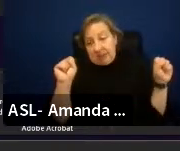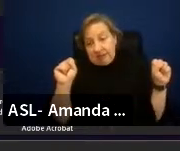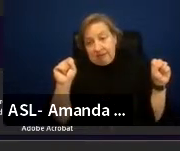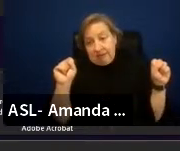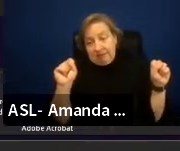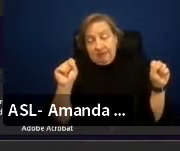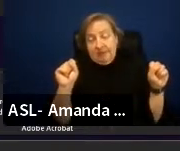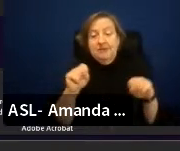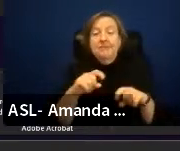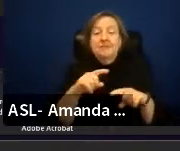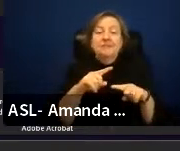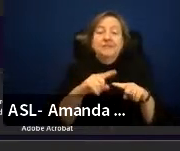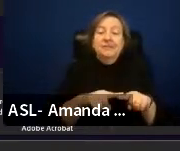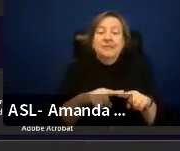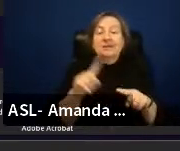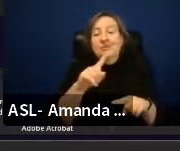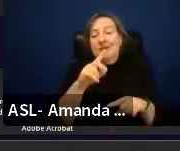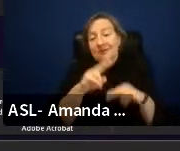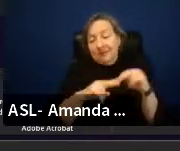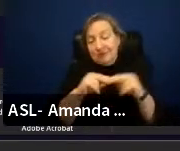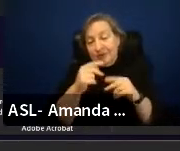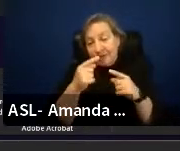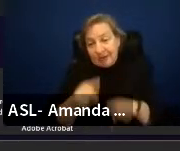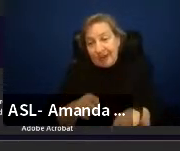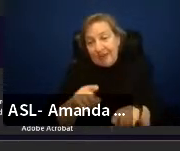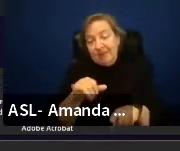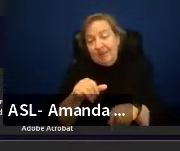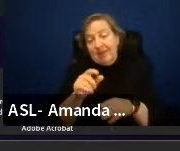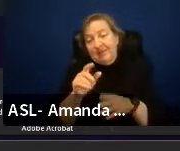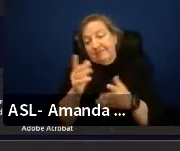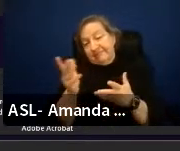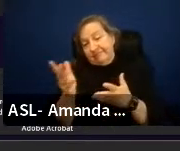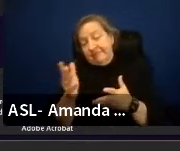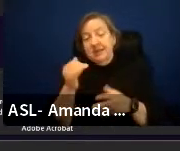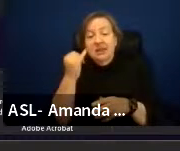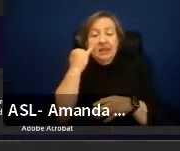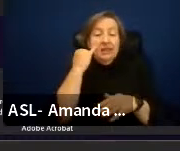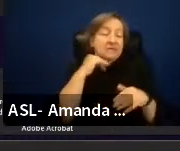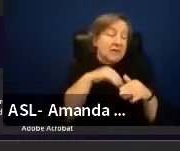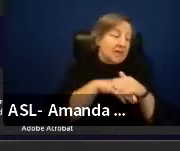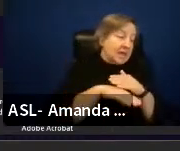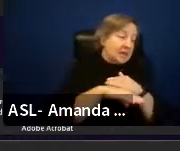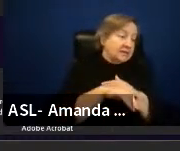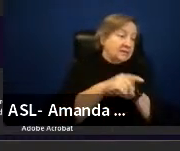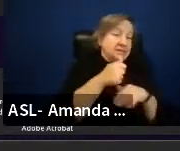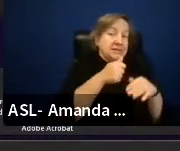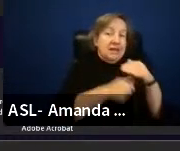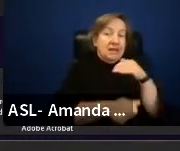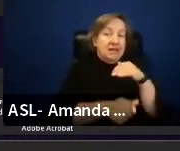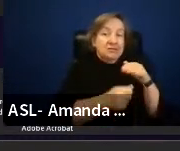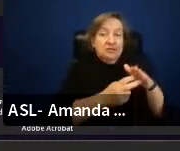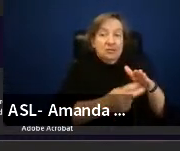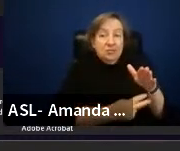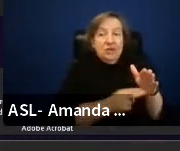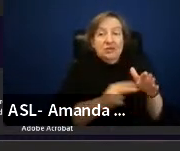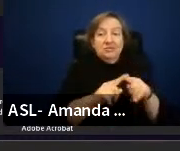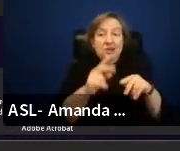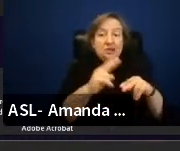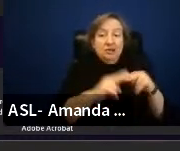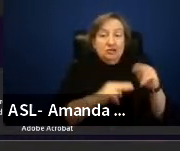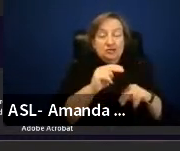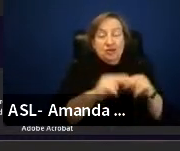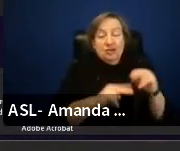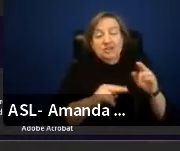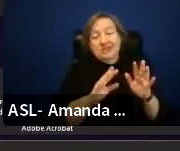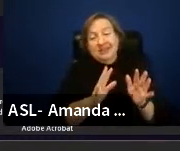on, you know, where construction is happening at the time. For example, if access would be under the bridge and there's construction going on, there would just need to